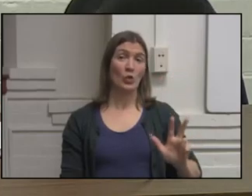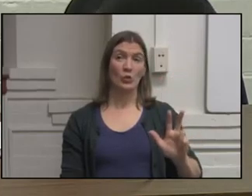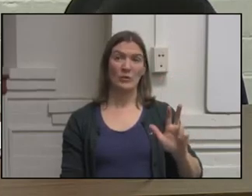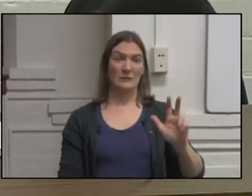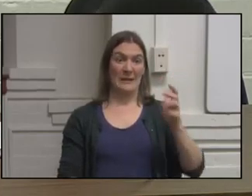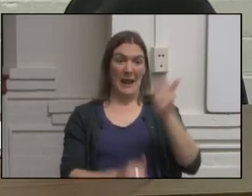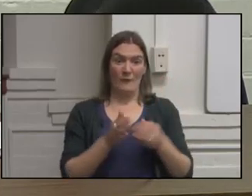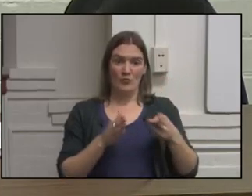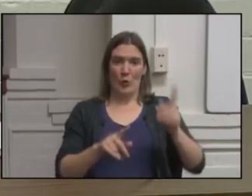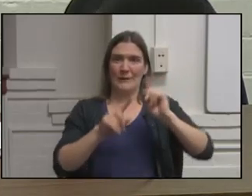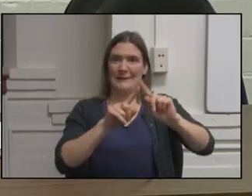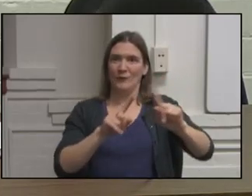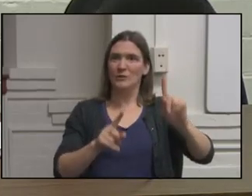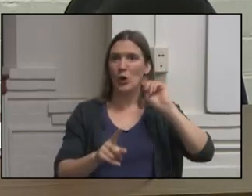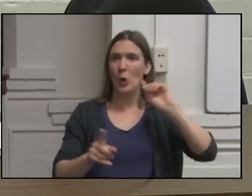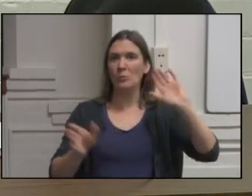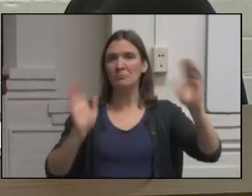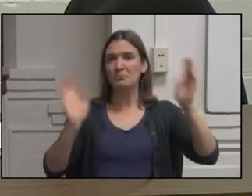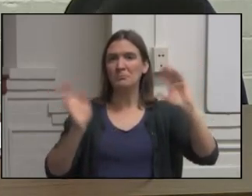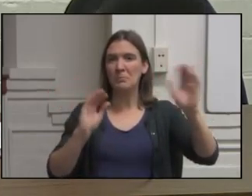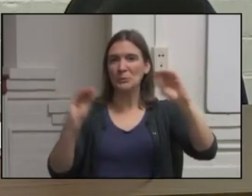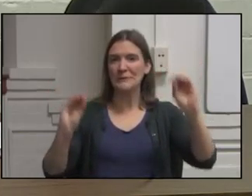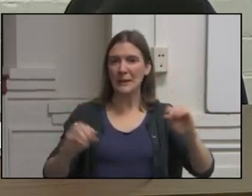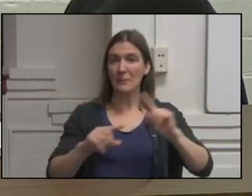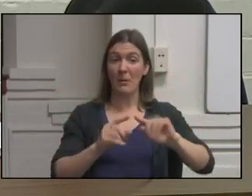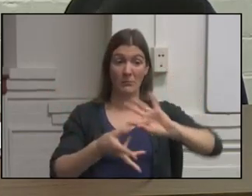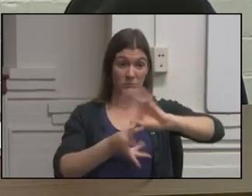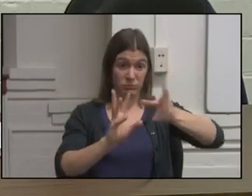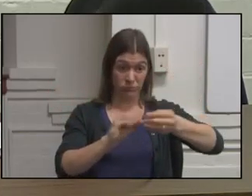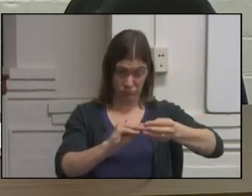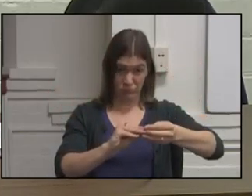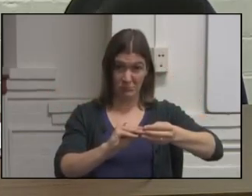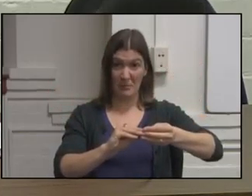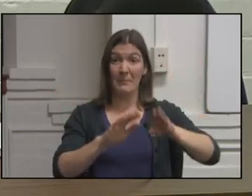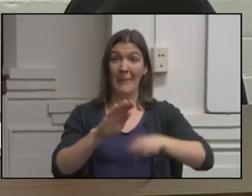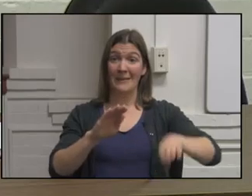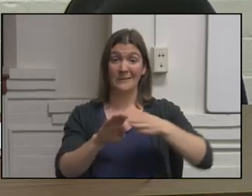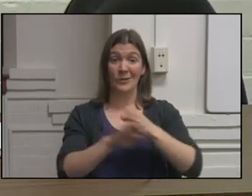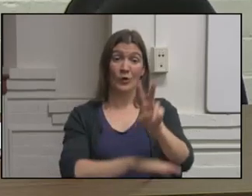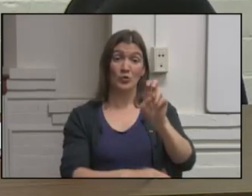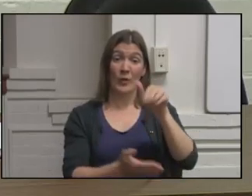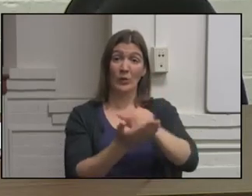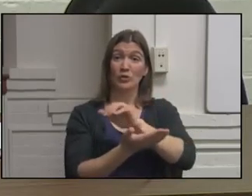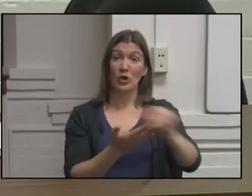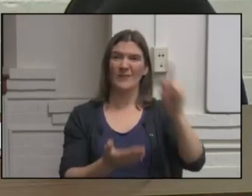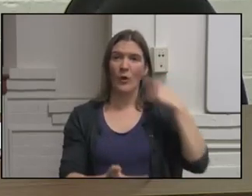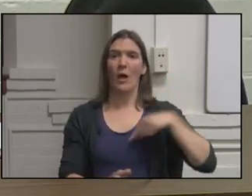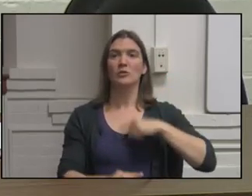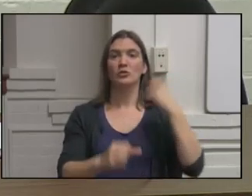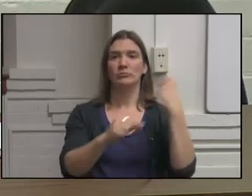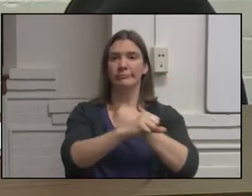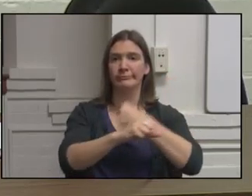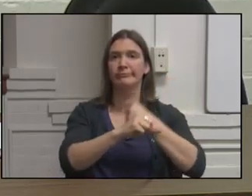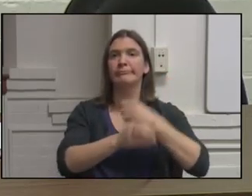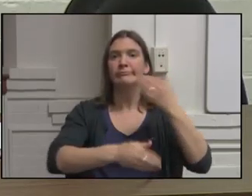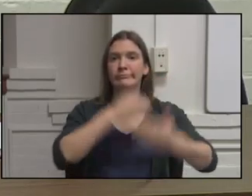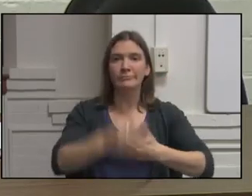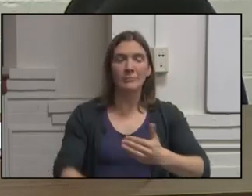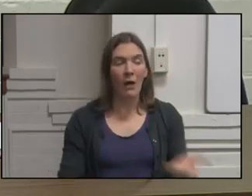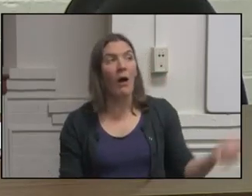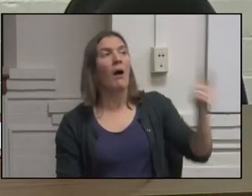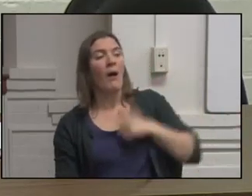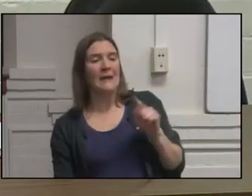depending on the type of road. But in the end, it ends up to basically over $200,000 for us. So now I